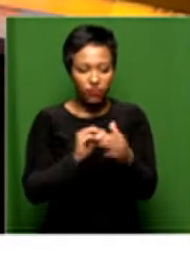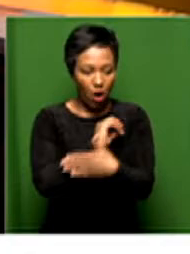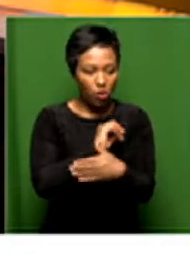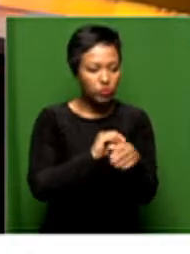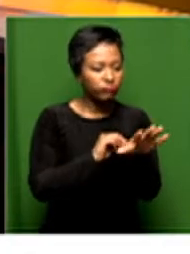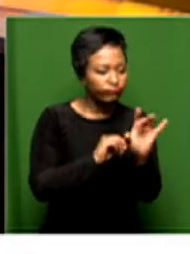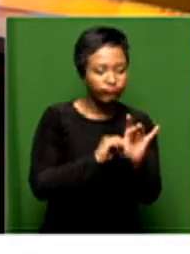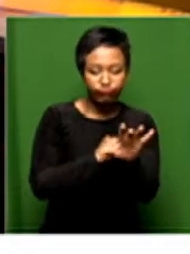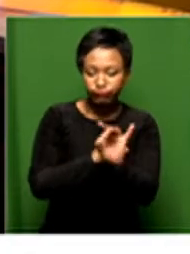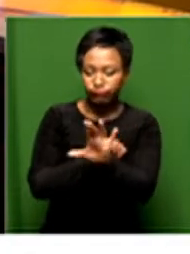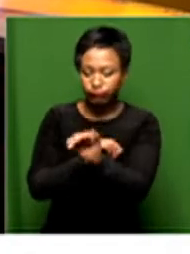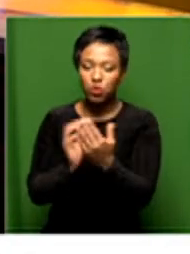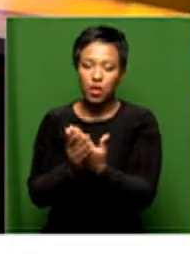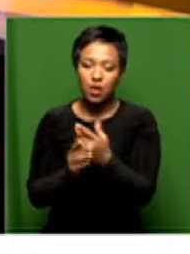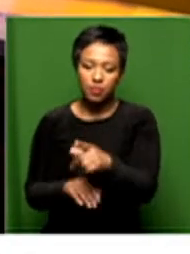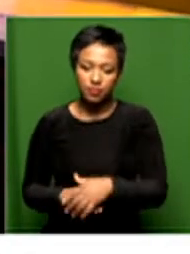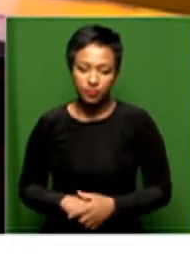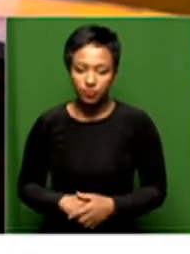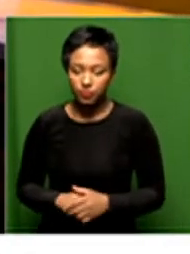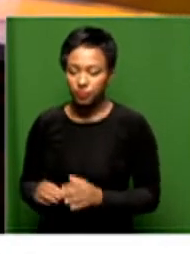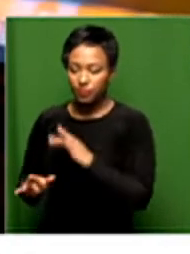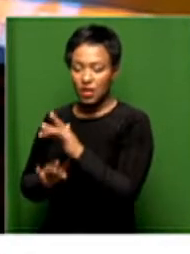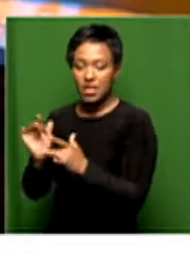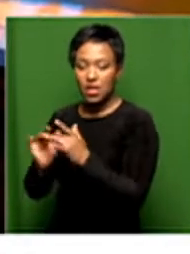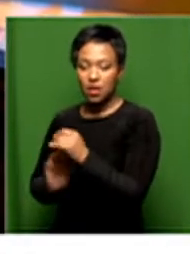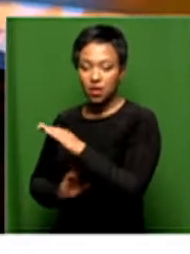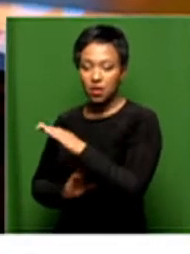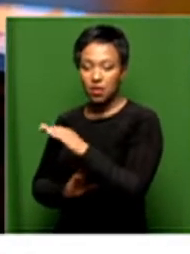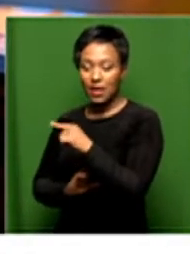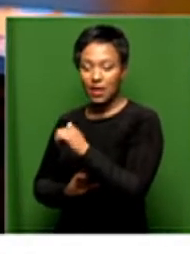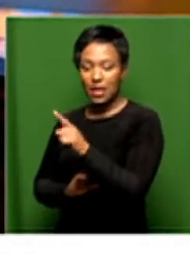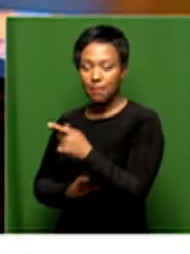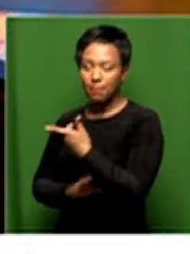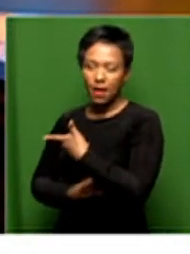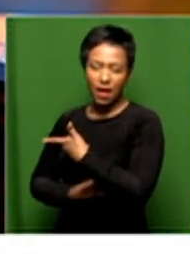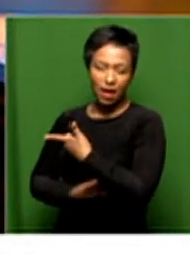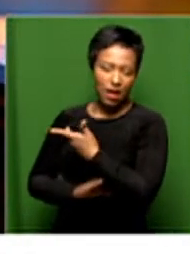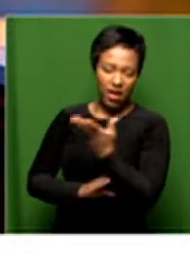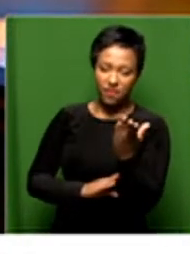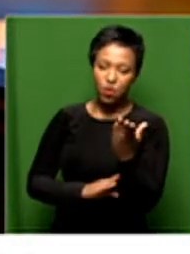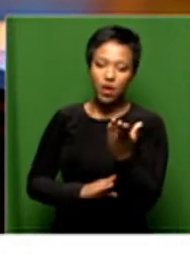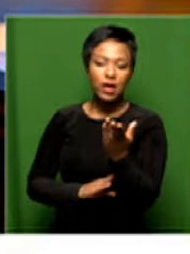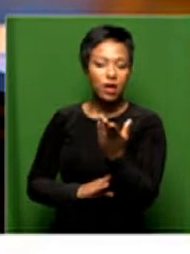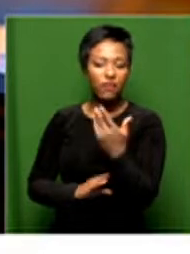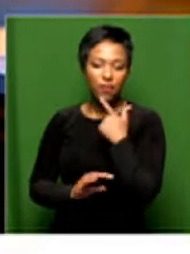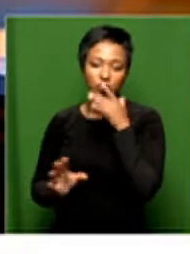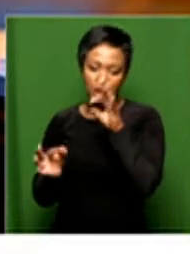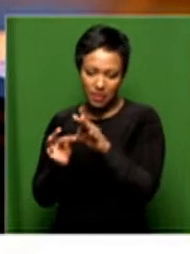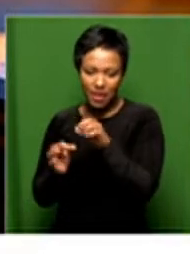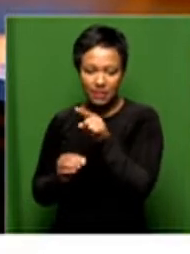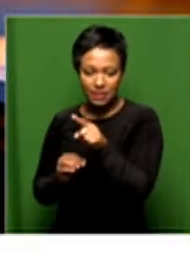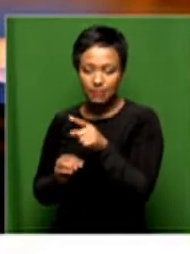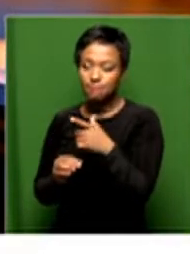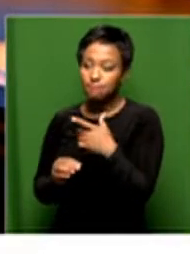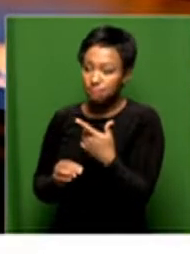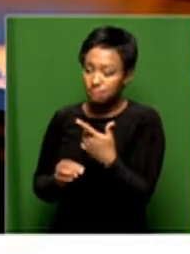countries. Well, clearly, the internet connectivity gaps are almost everywhere, to be more precise, Sumana. And I suppose it will be